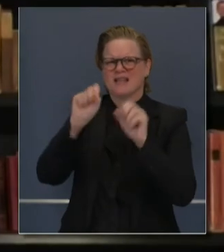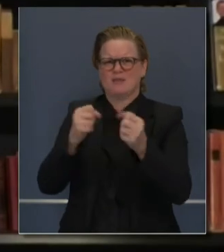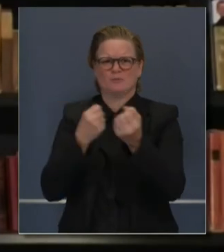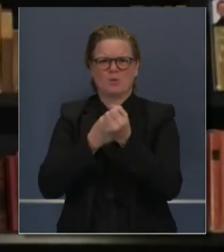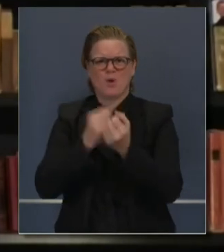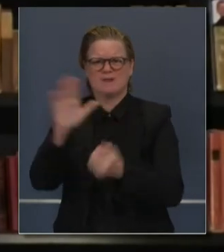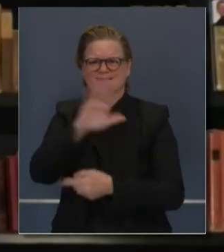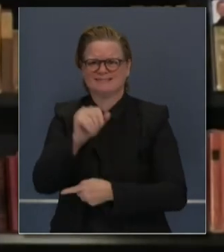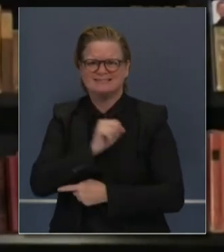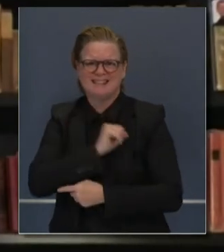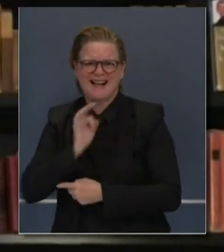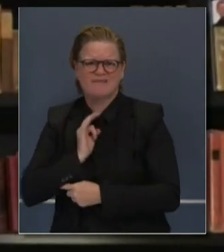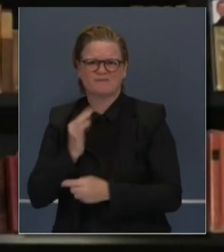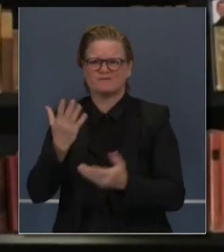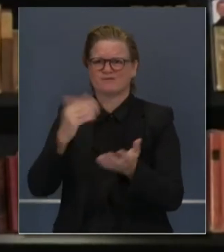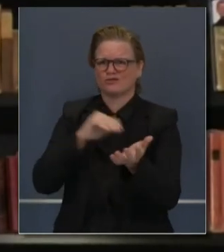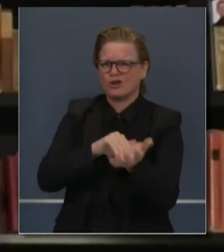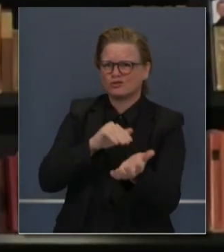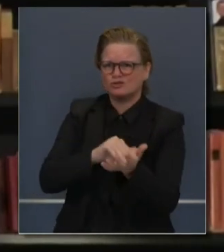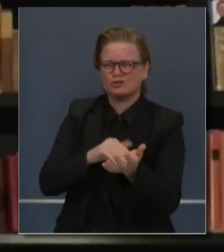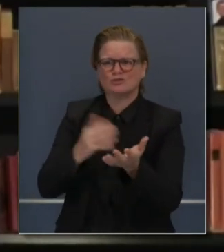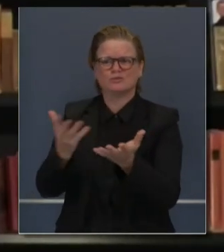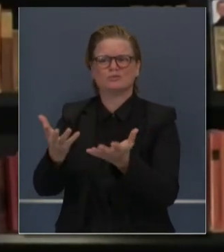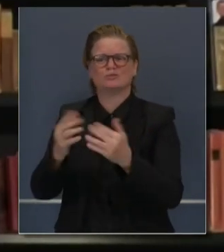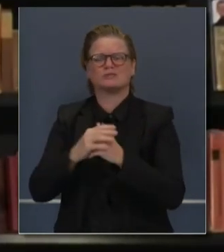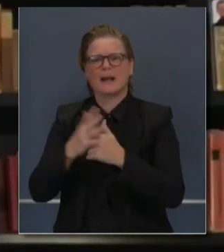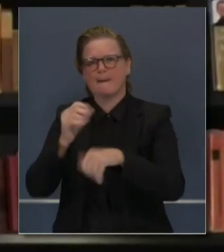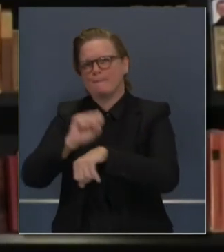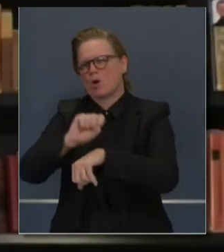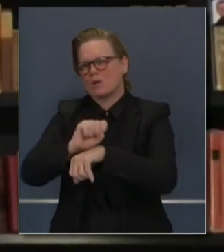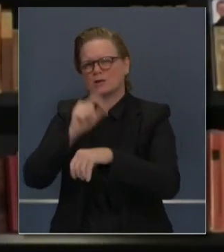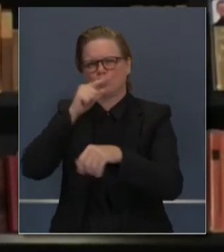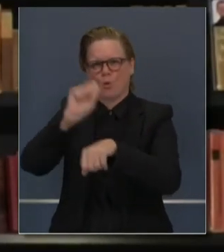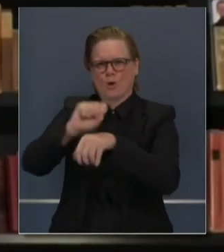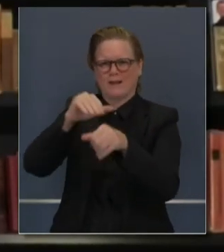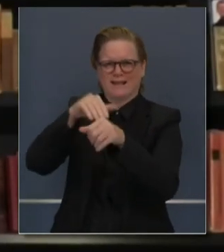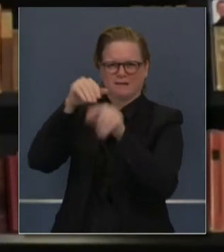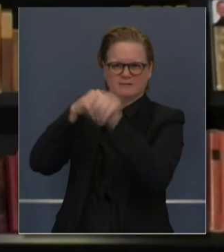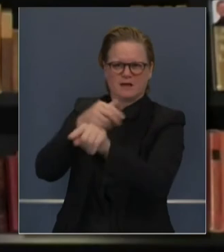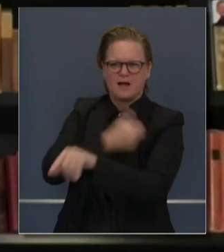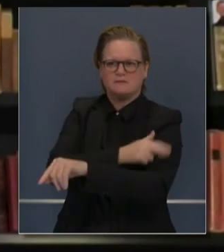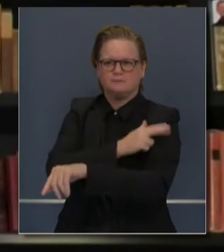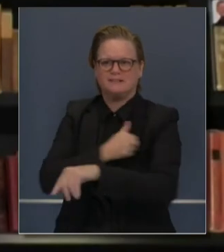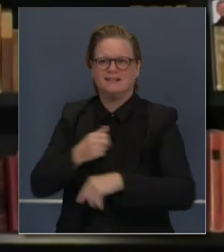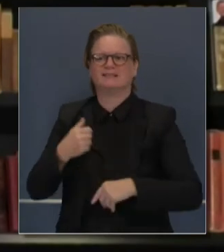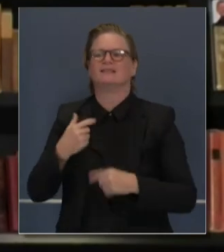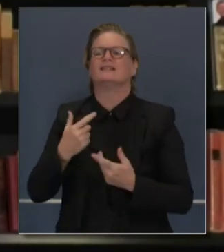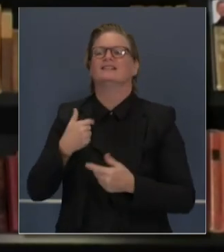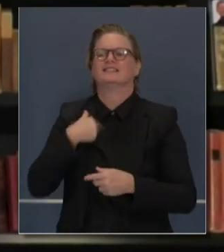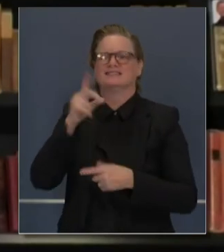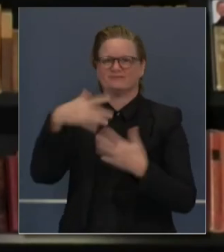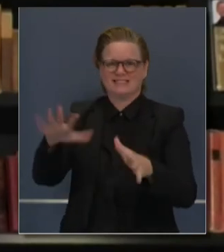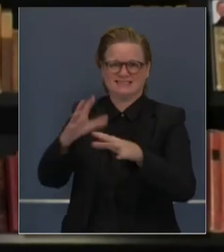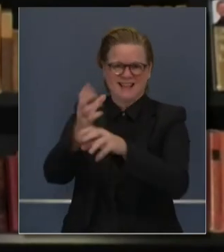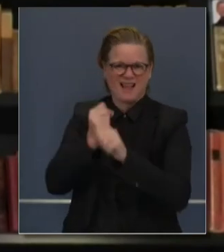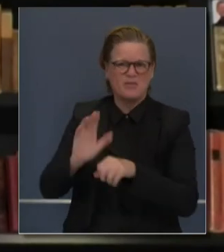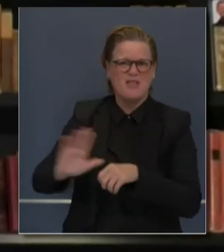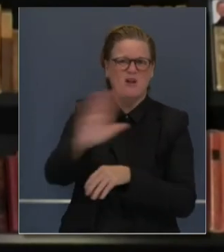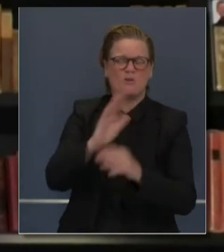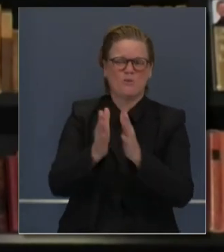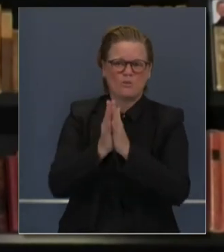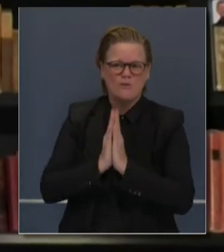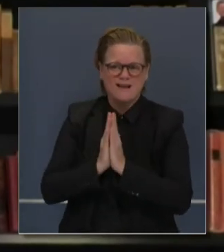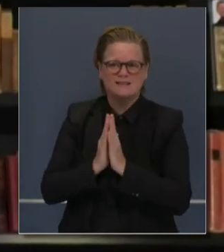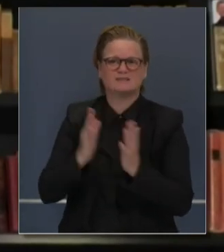to testing that just went into effect to provide additional support and comfort to the critical workforce, in addition